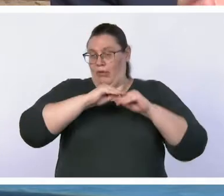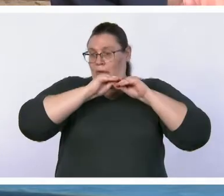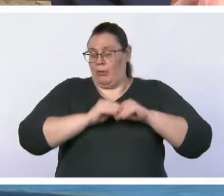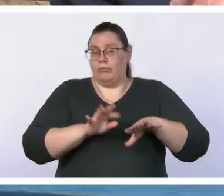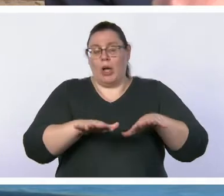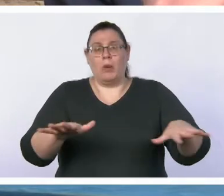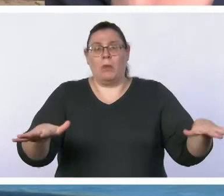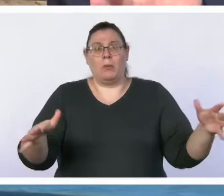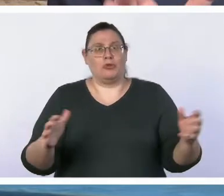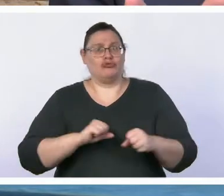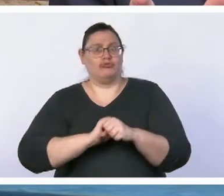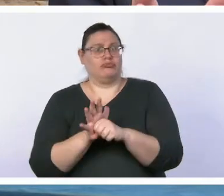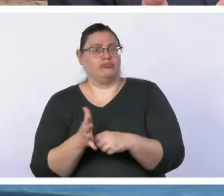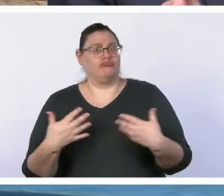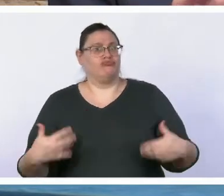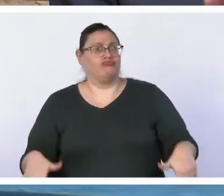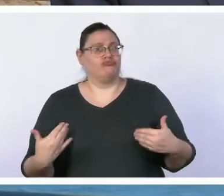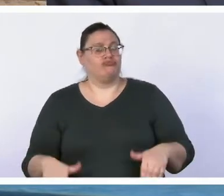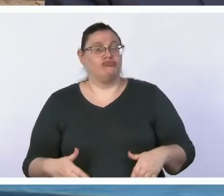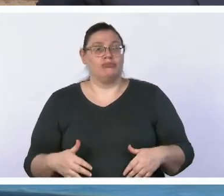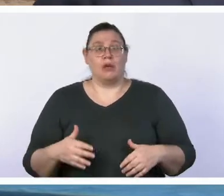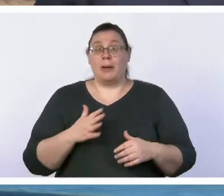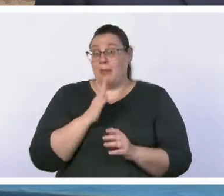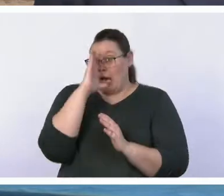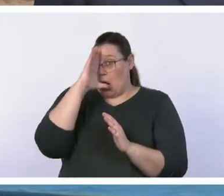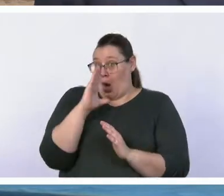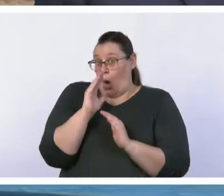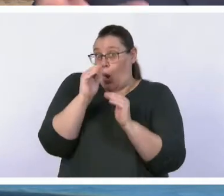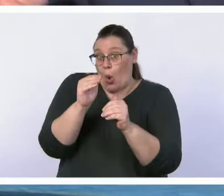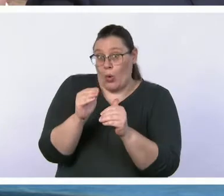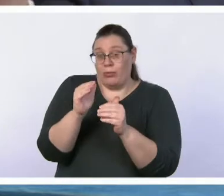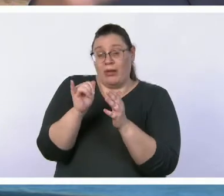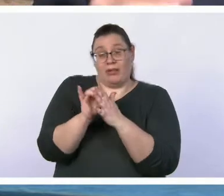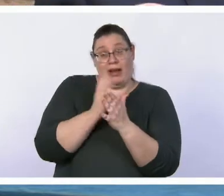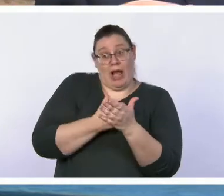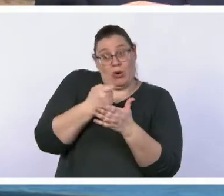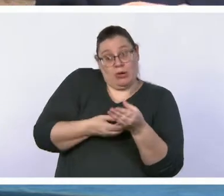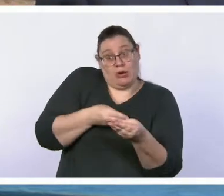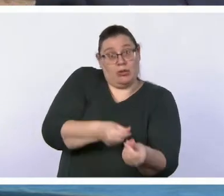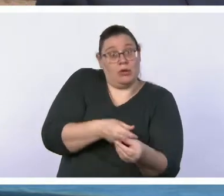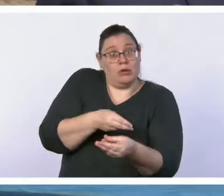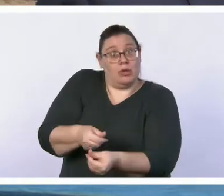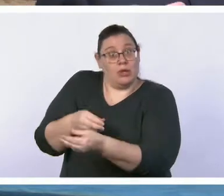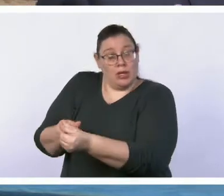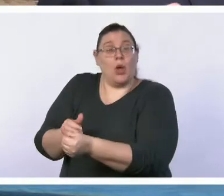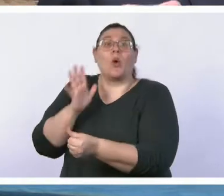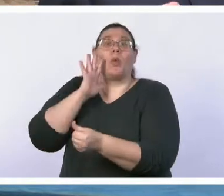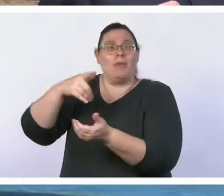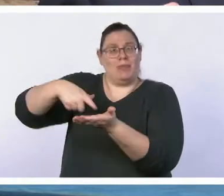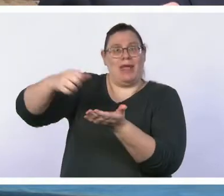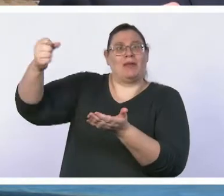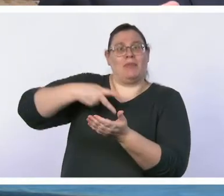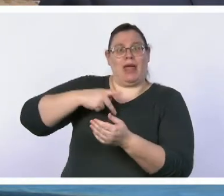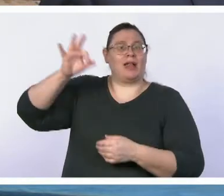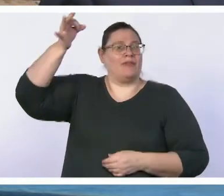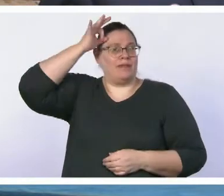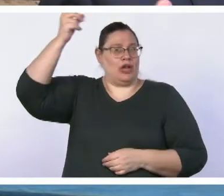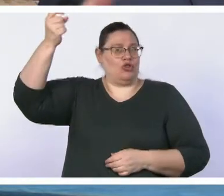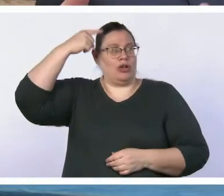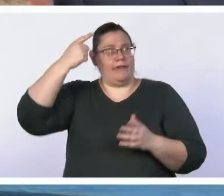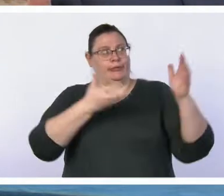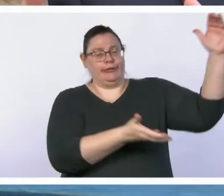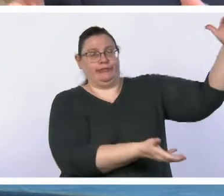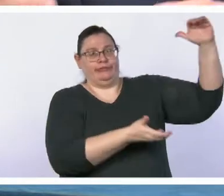Now, it's my great hope that many of those expenditures will eventually be reimbursed by the federal government because they